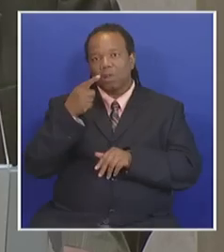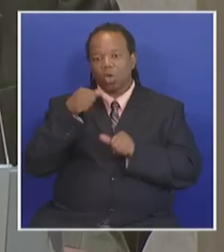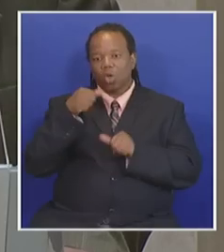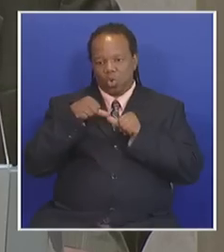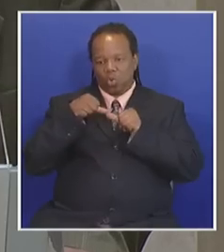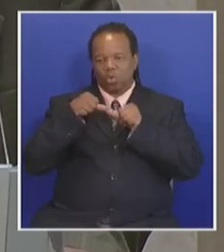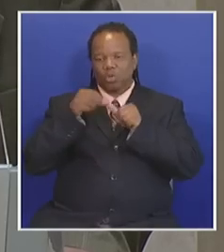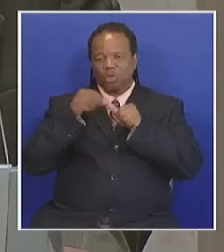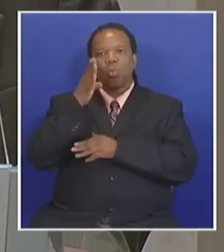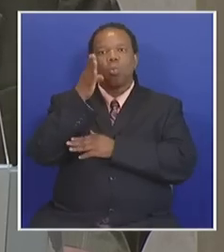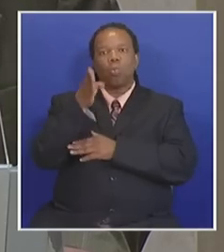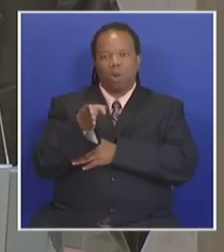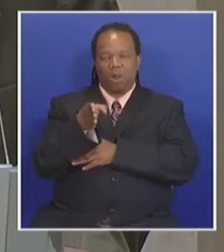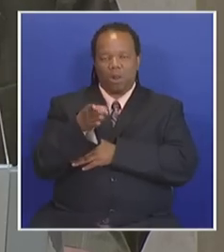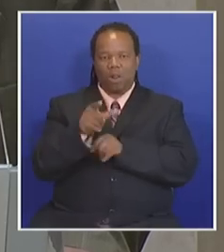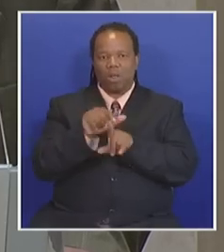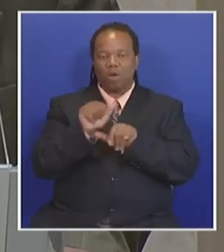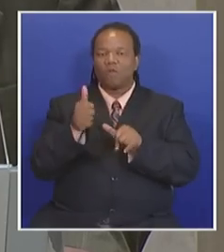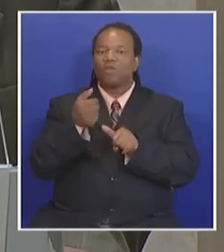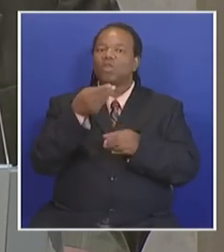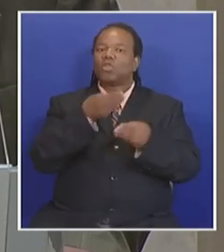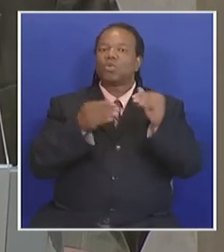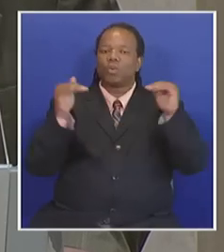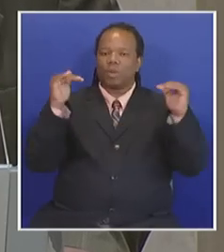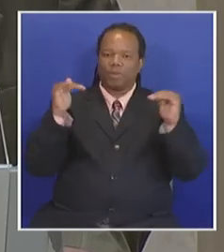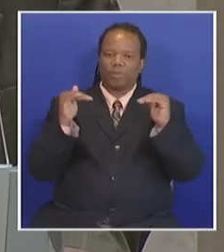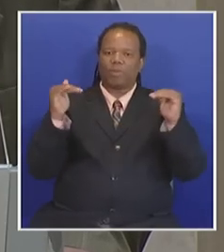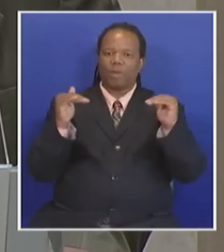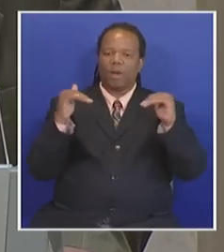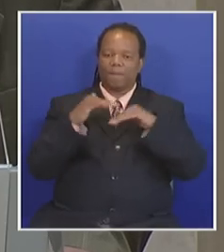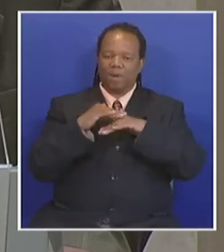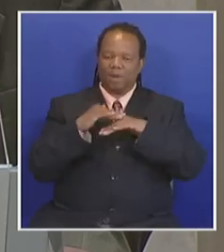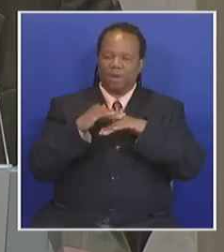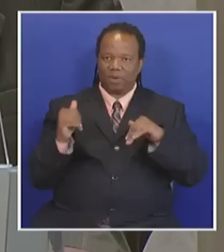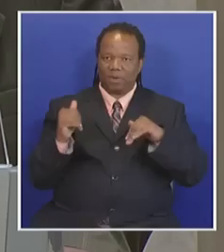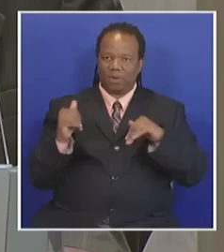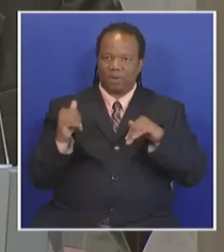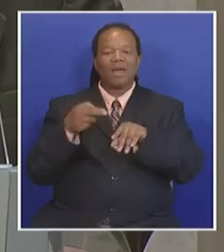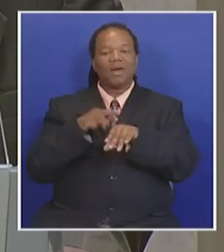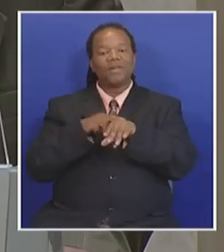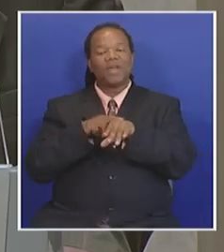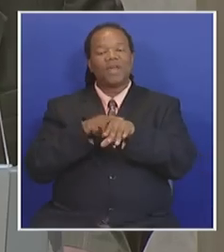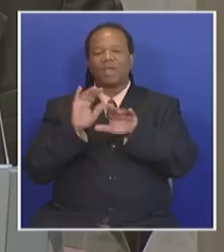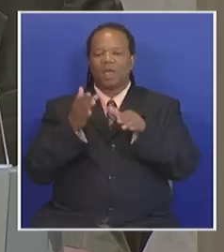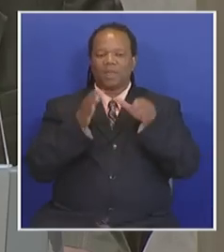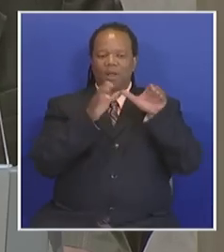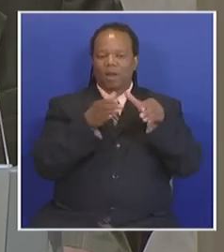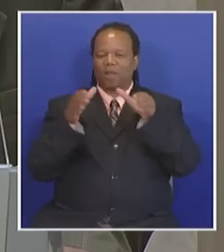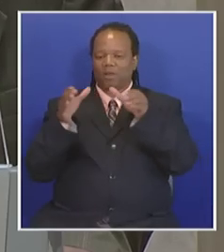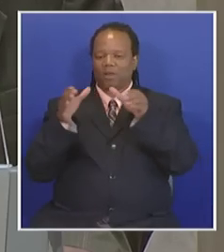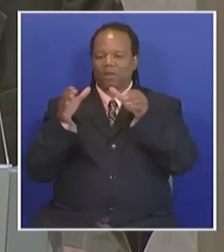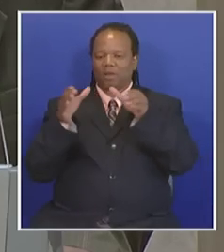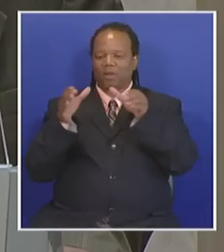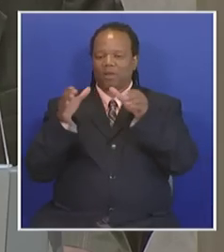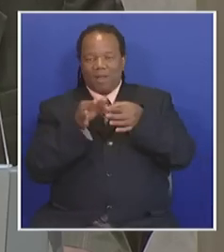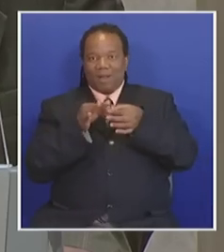address the economic legacy of apartheid. Race and class are inextricably linked as the result